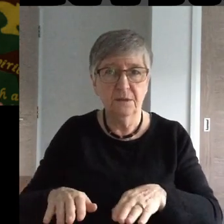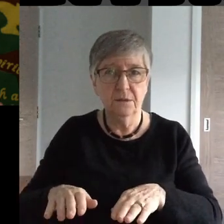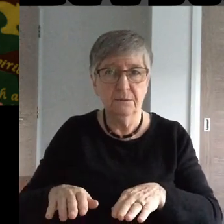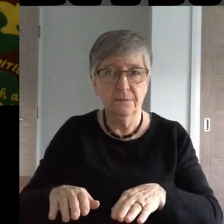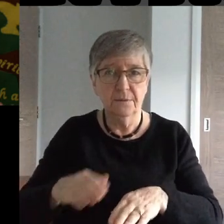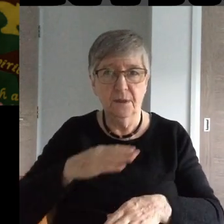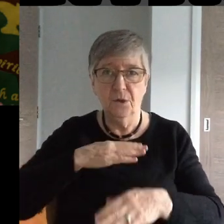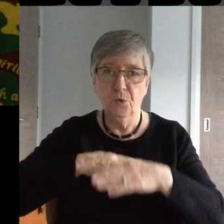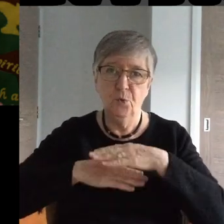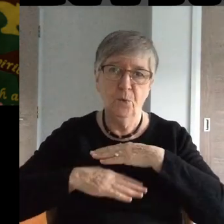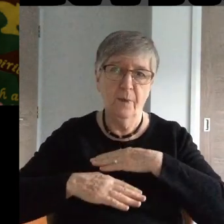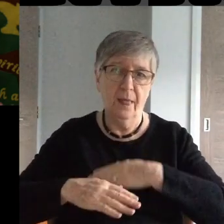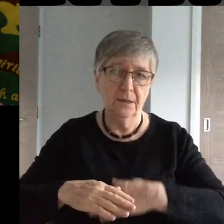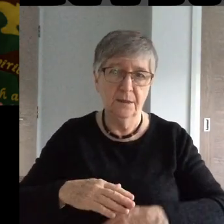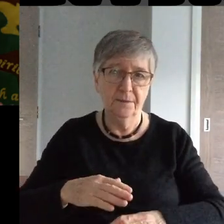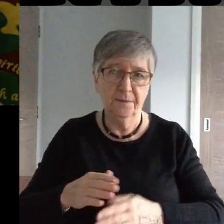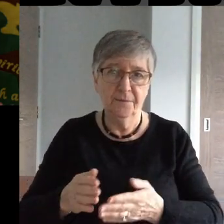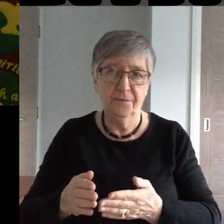Humility.